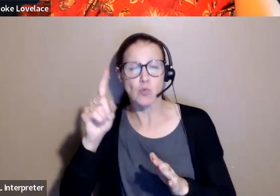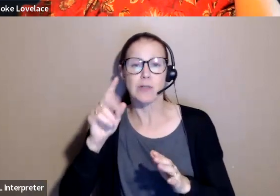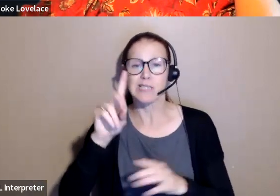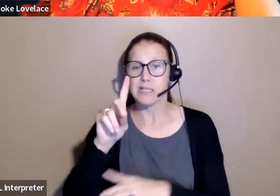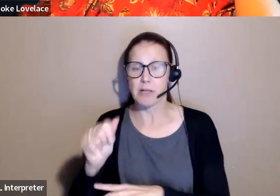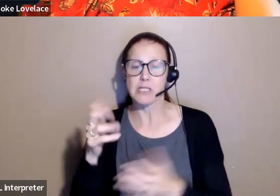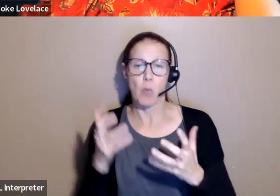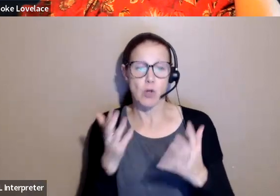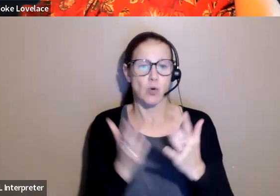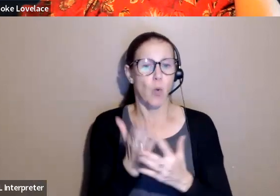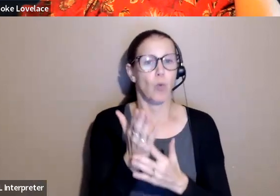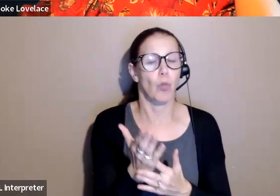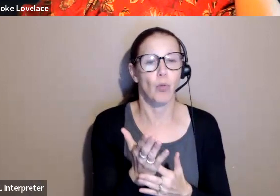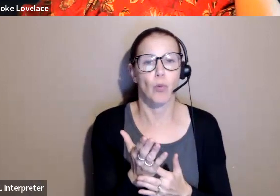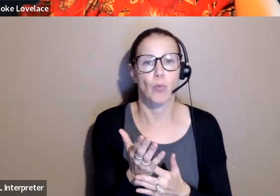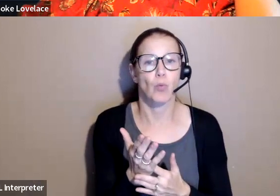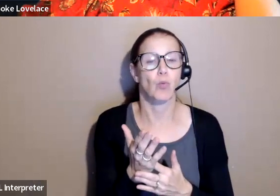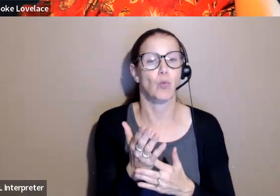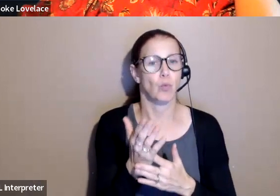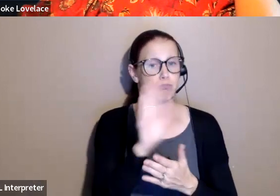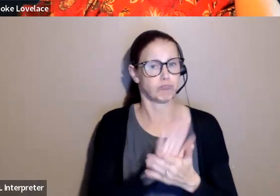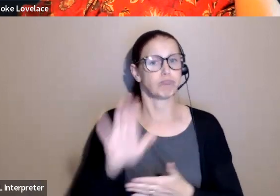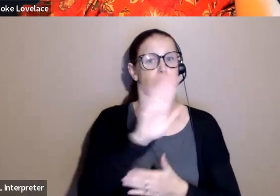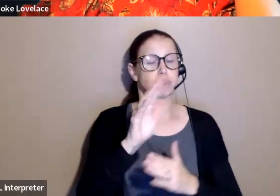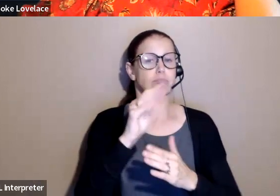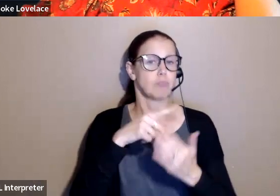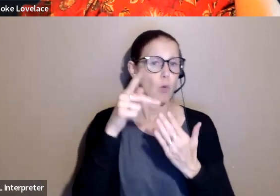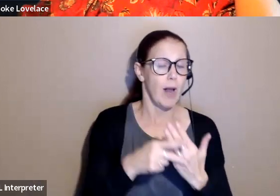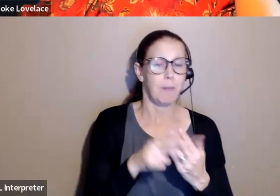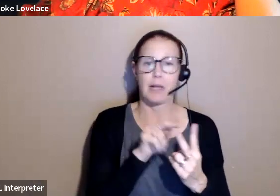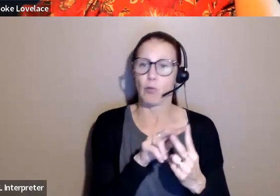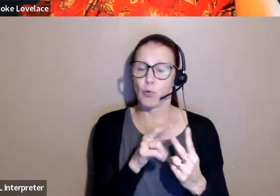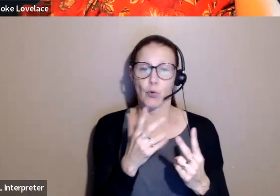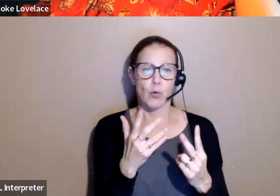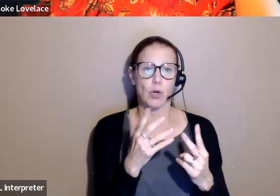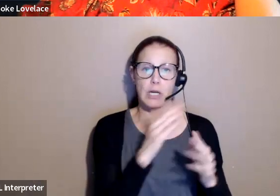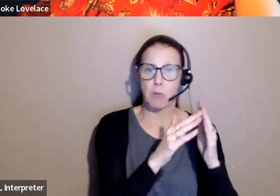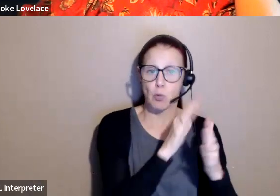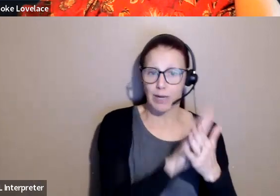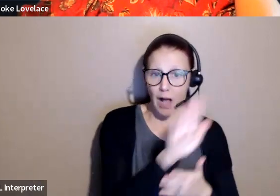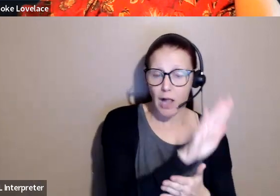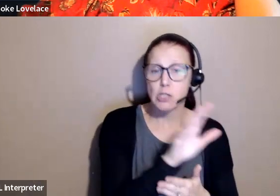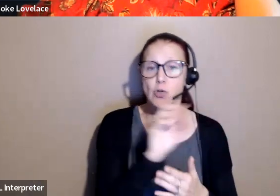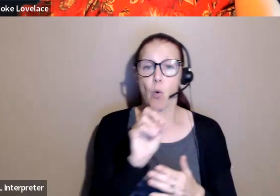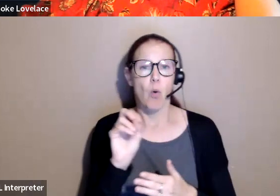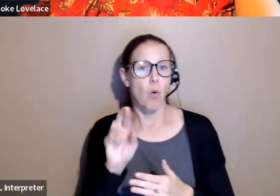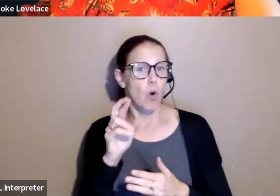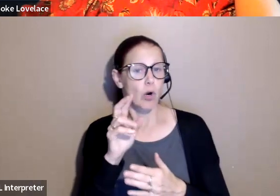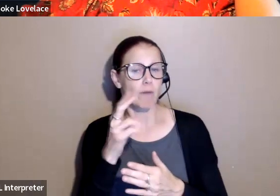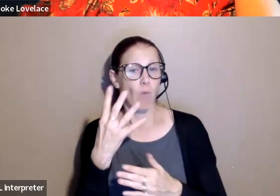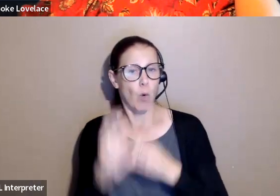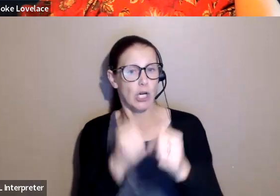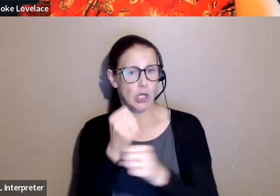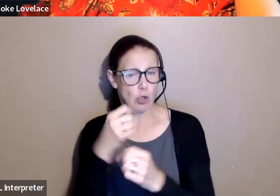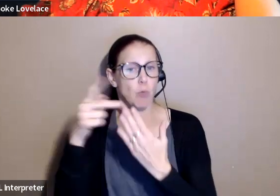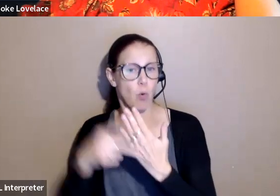go through a post-secondary program, whether in community college or in a four-year